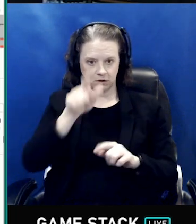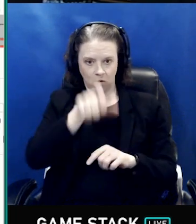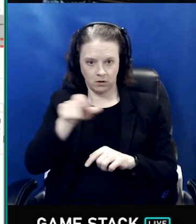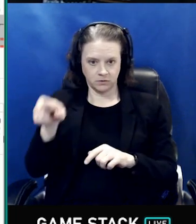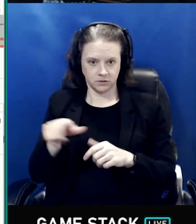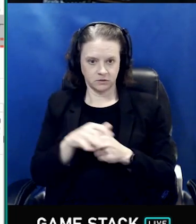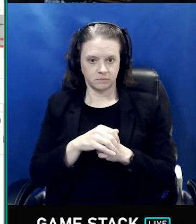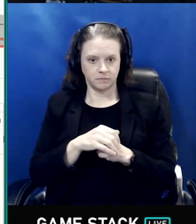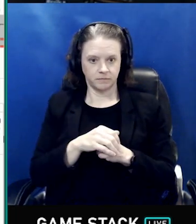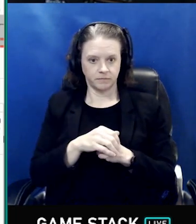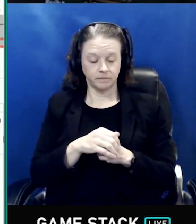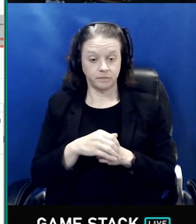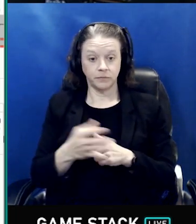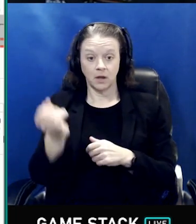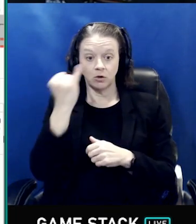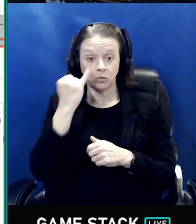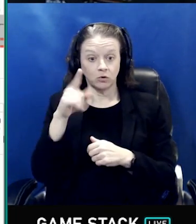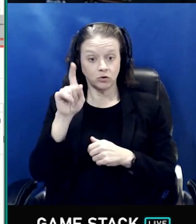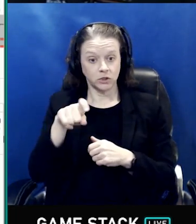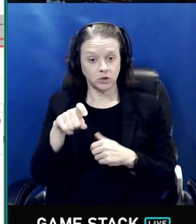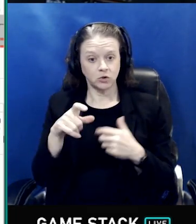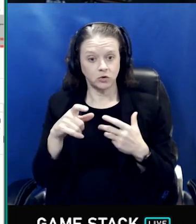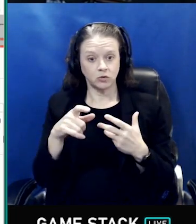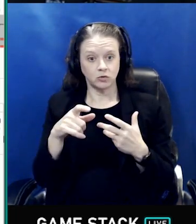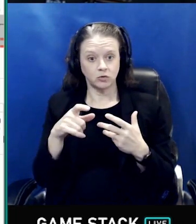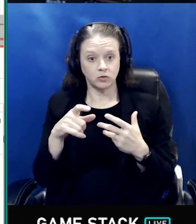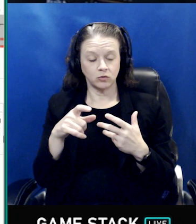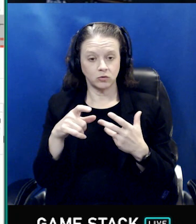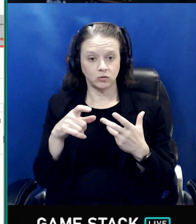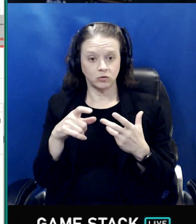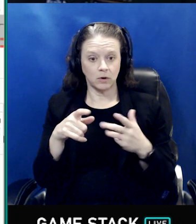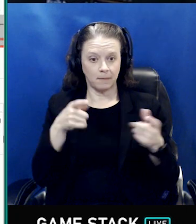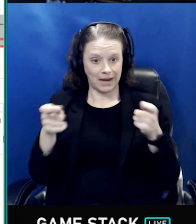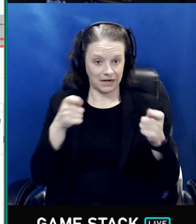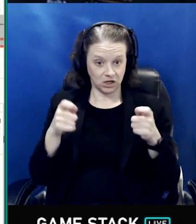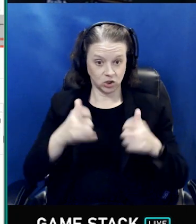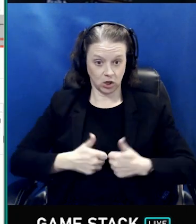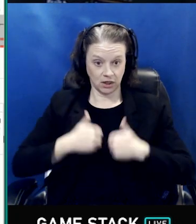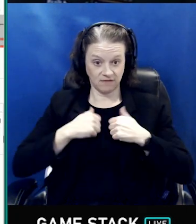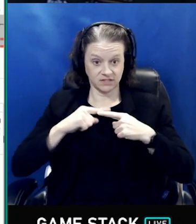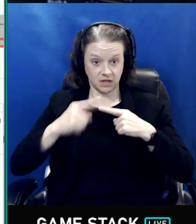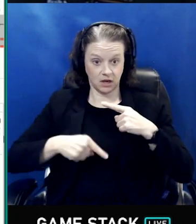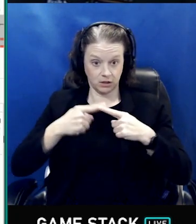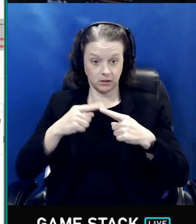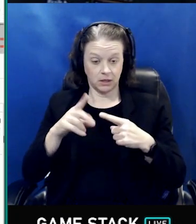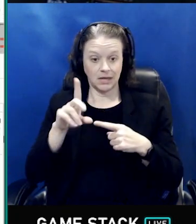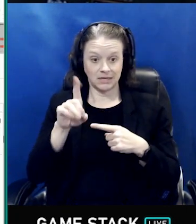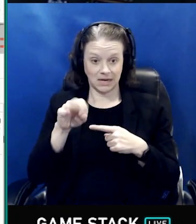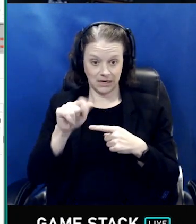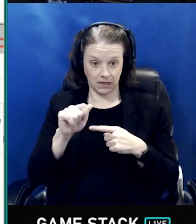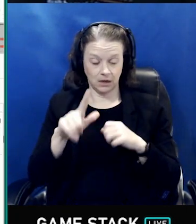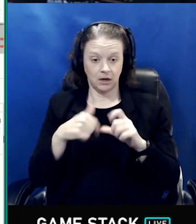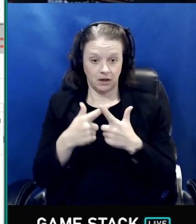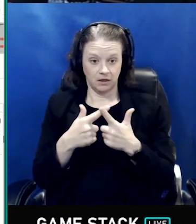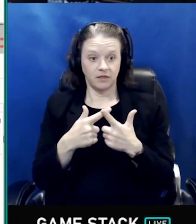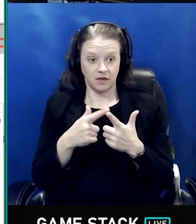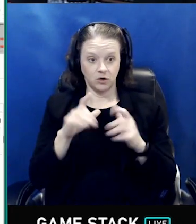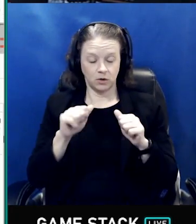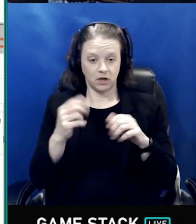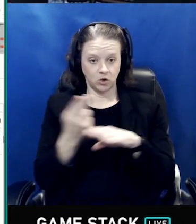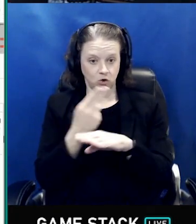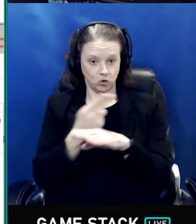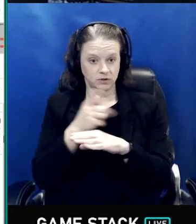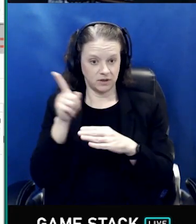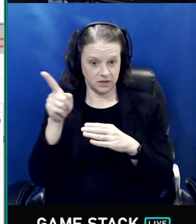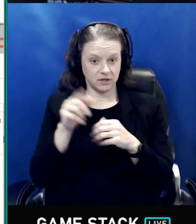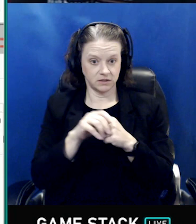And if you need to manage the lifecycle of data and archive all data, we can use make continuous export job to